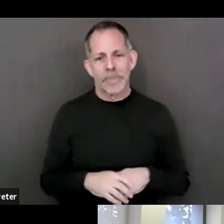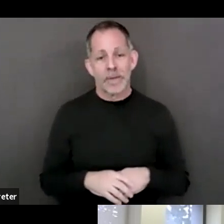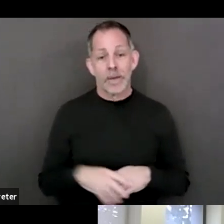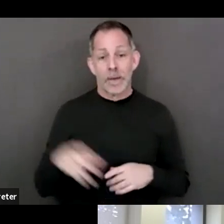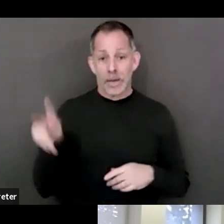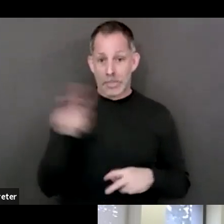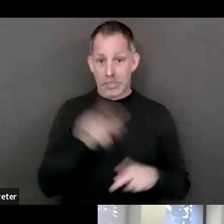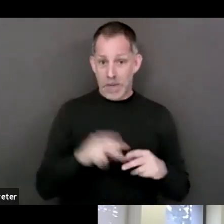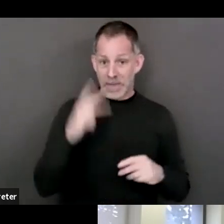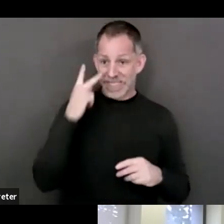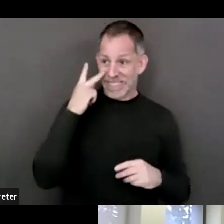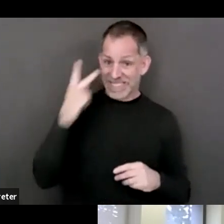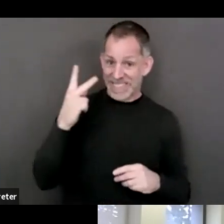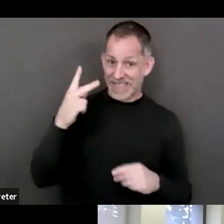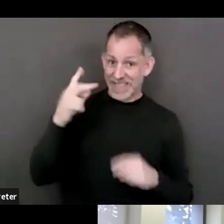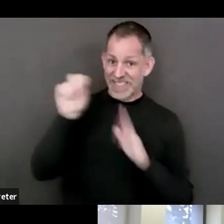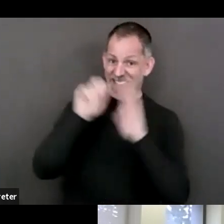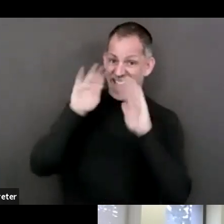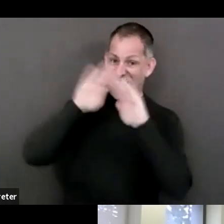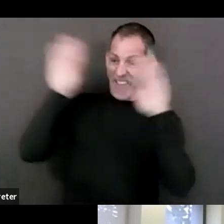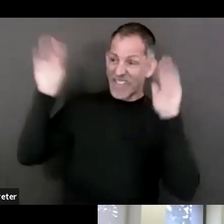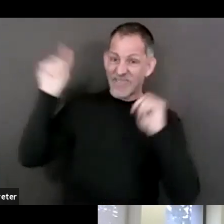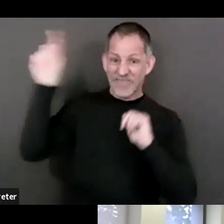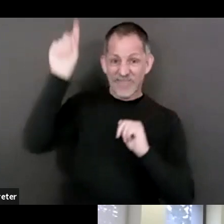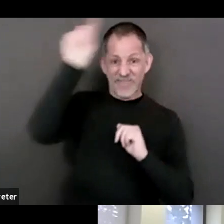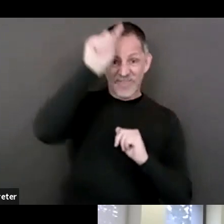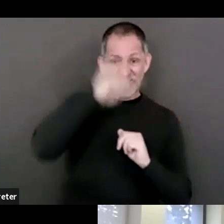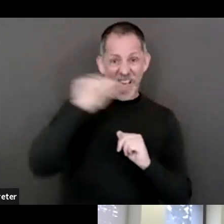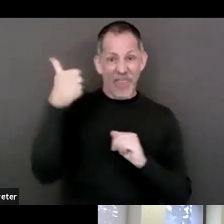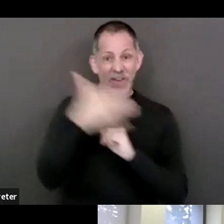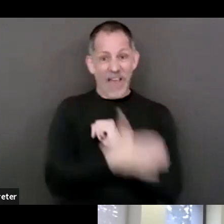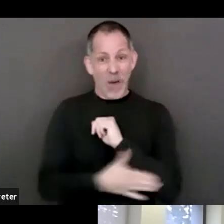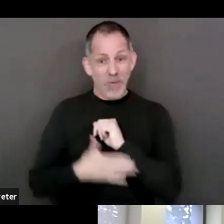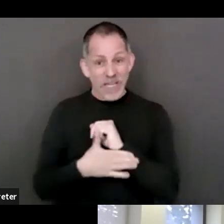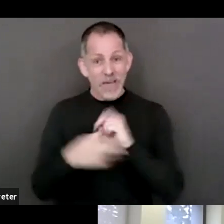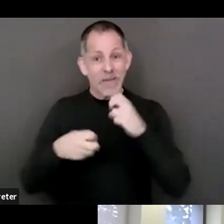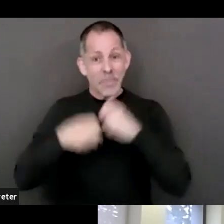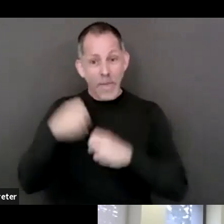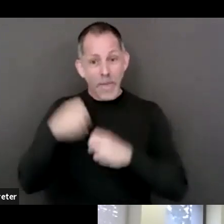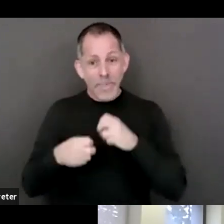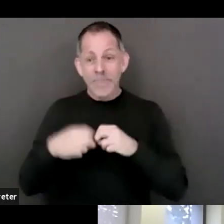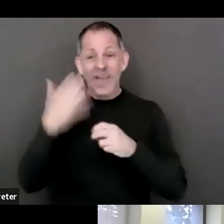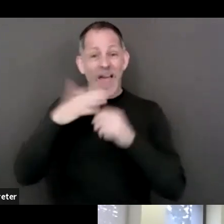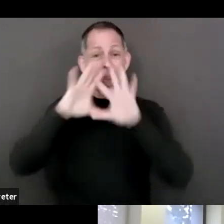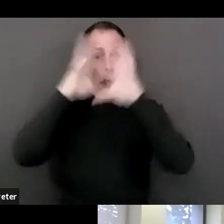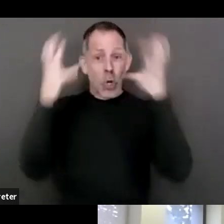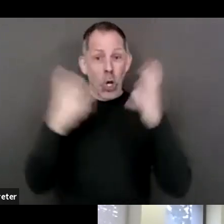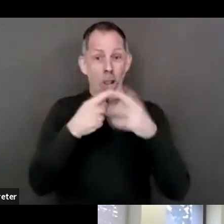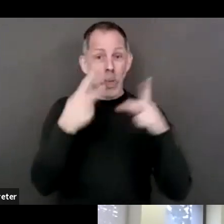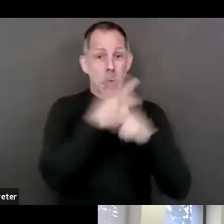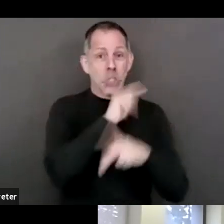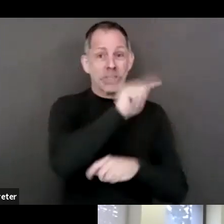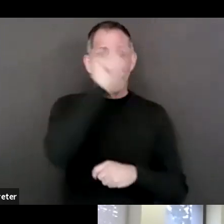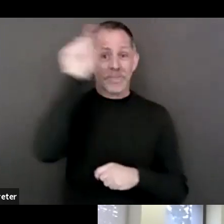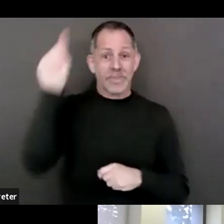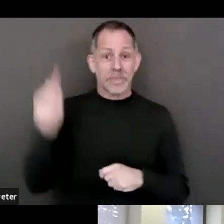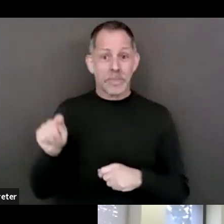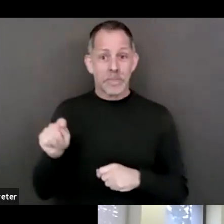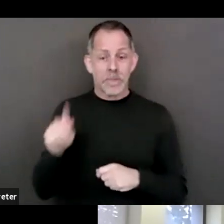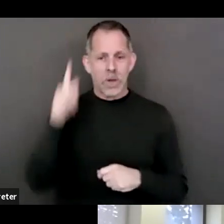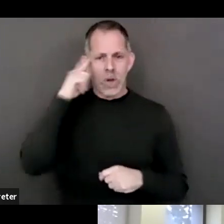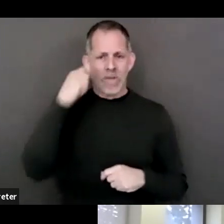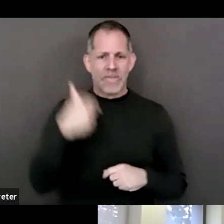around the country, and we see it in various places around the world. So, to me, it's painful because I know businesses